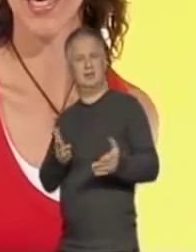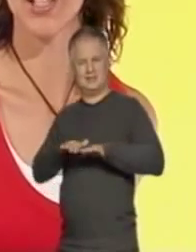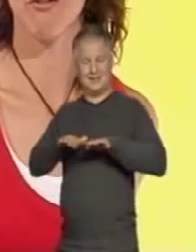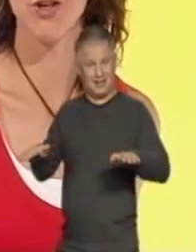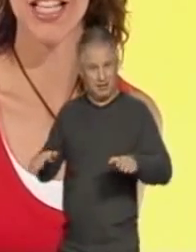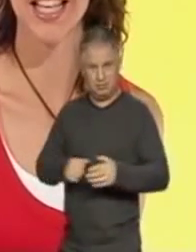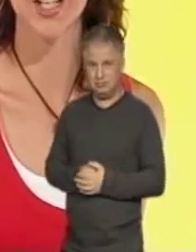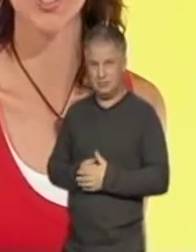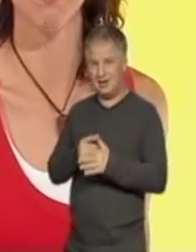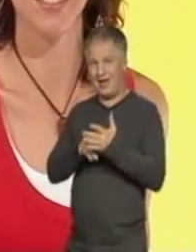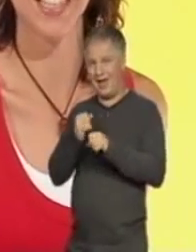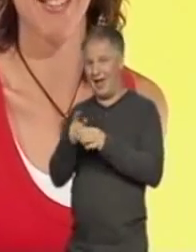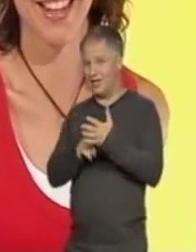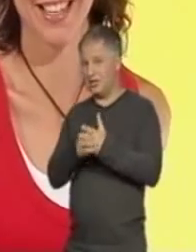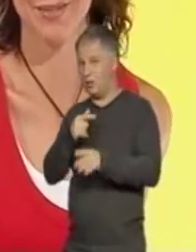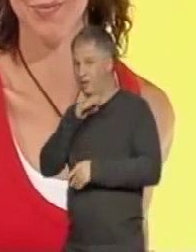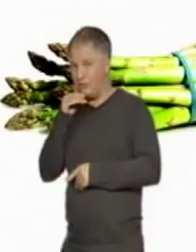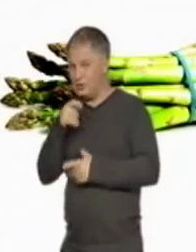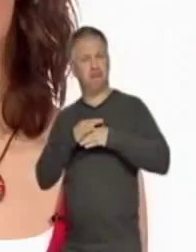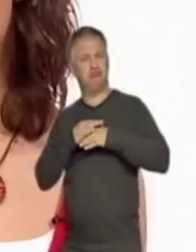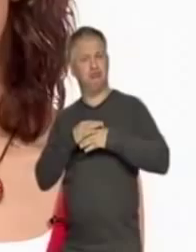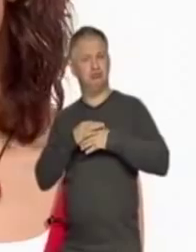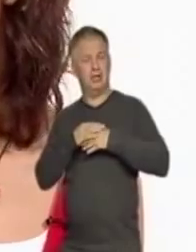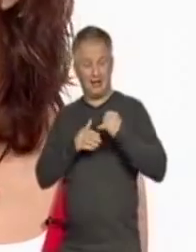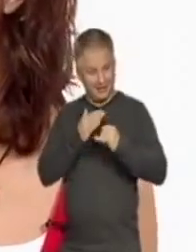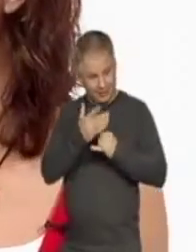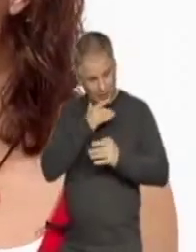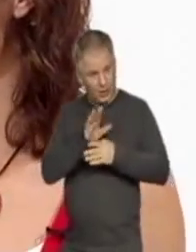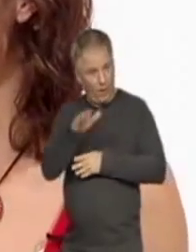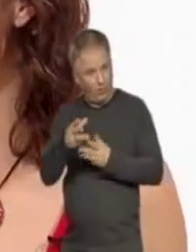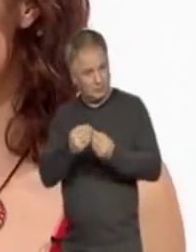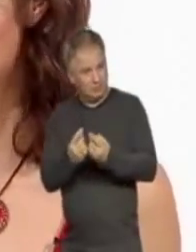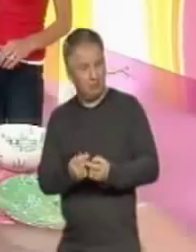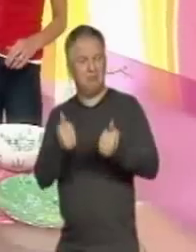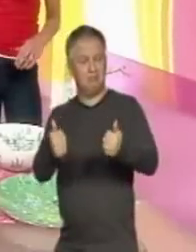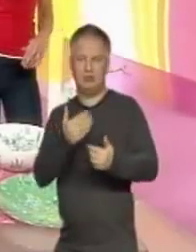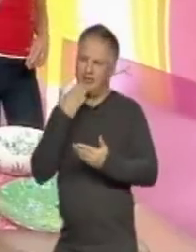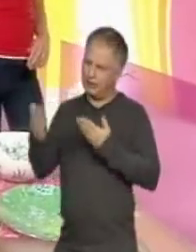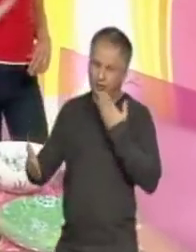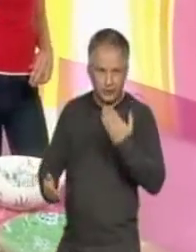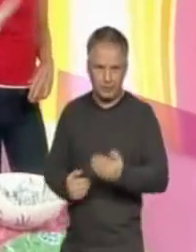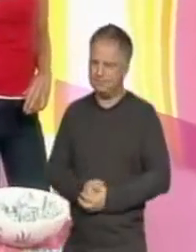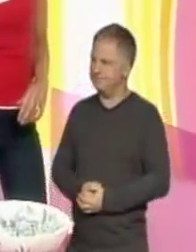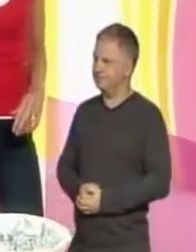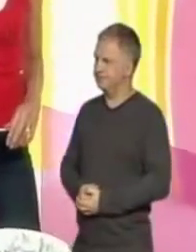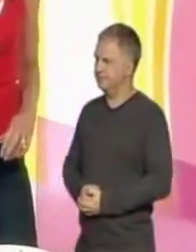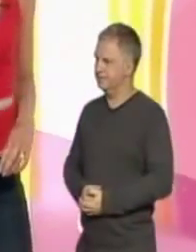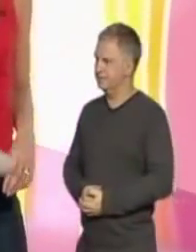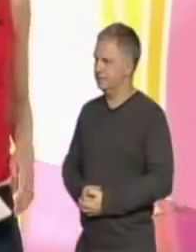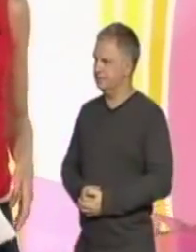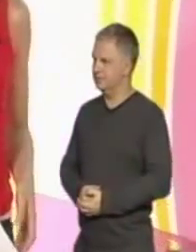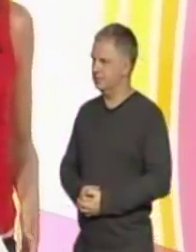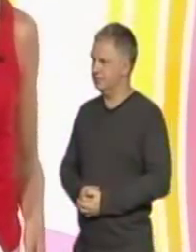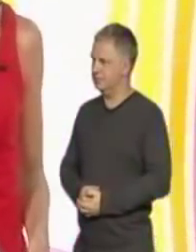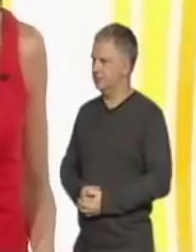gets fruity in the kitchen. Stay right there. Yeah. That's brilliant. Yeah. Thanks, Emily. Thank you. Right, OK, we are continuing